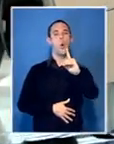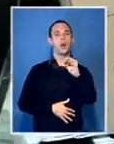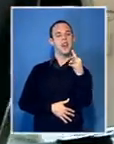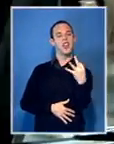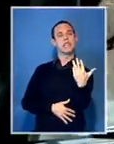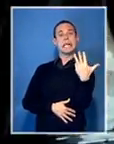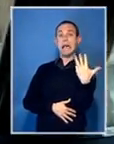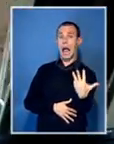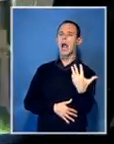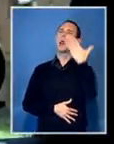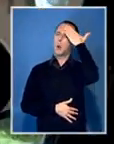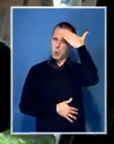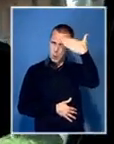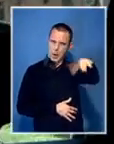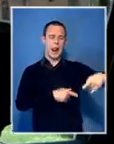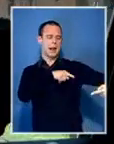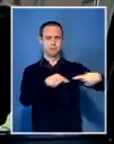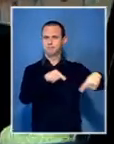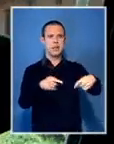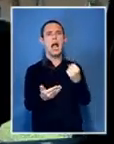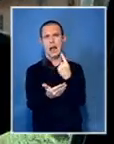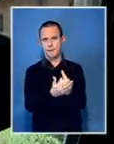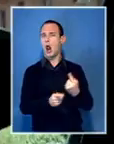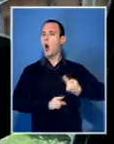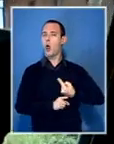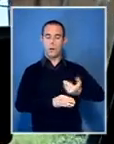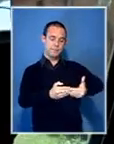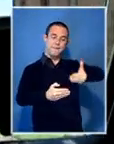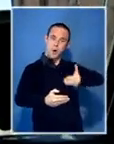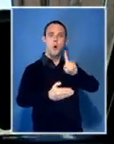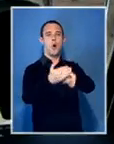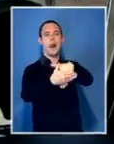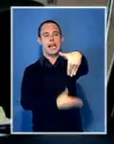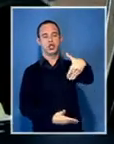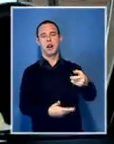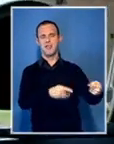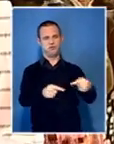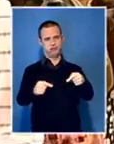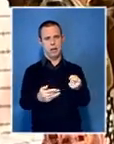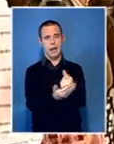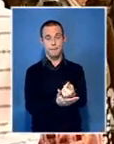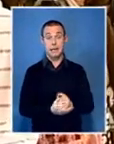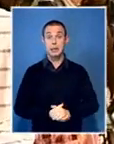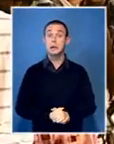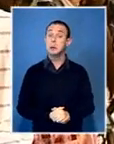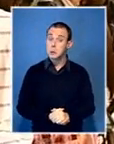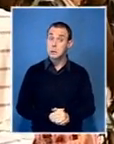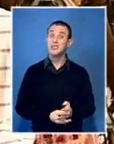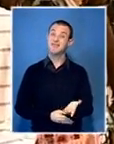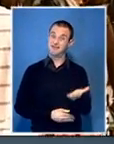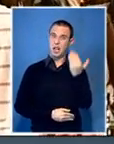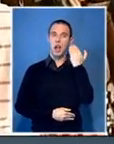such conflicts. It's a hotly contested area, even more so on the eve of a by-election. But back